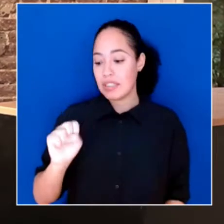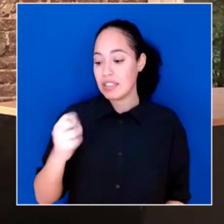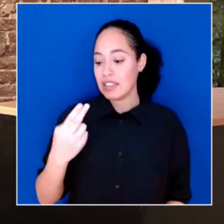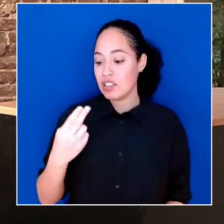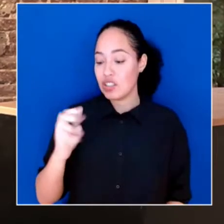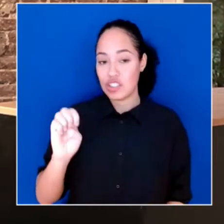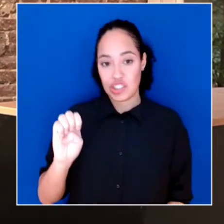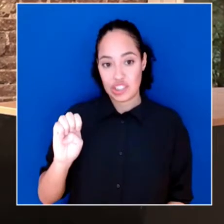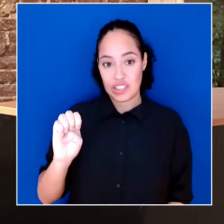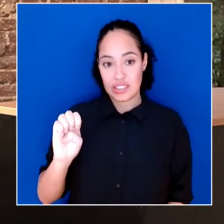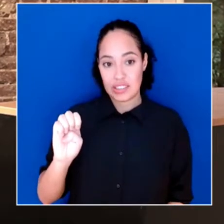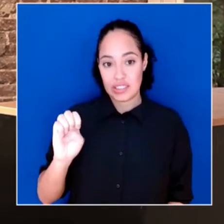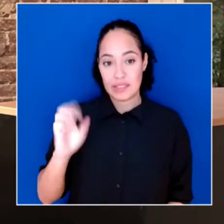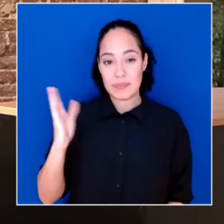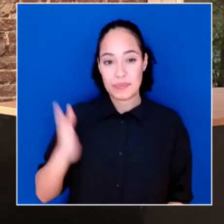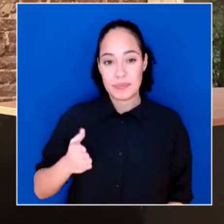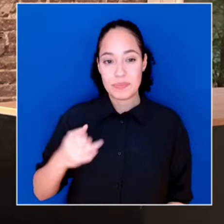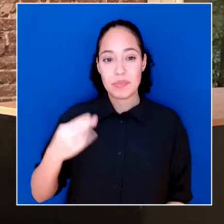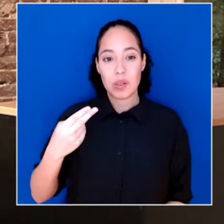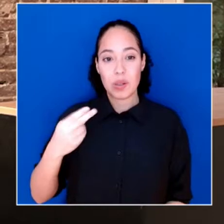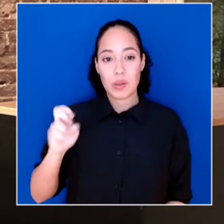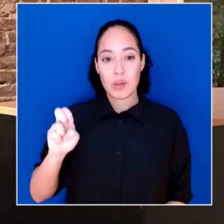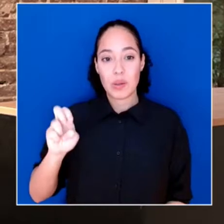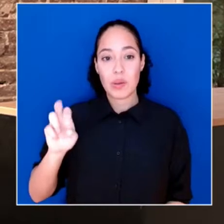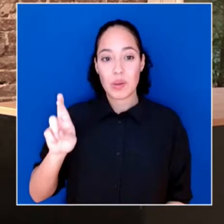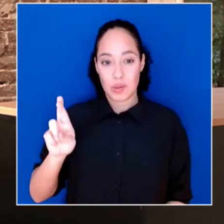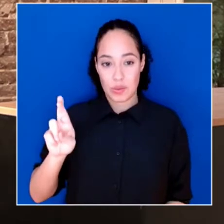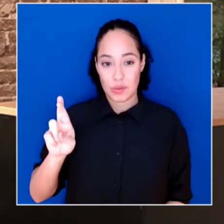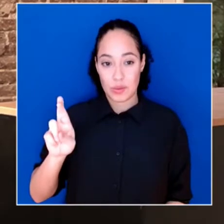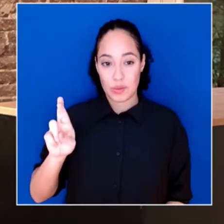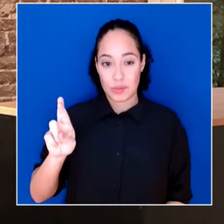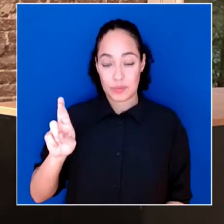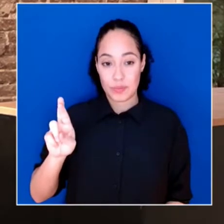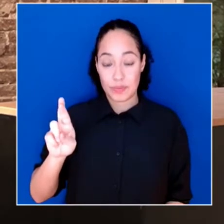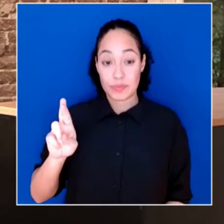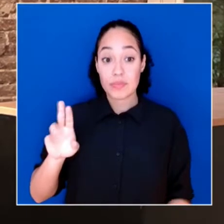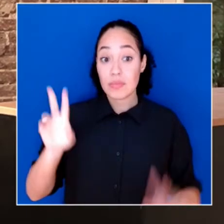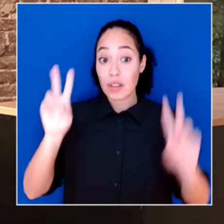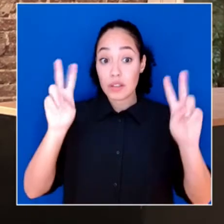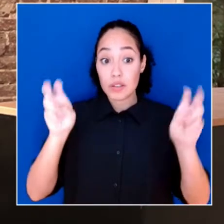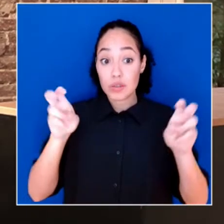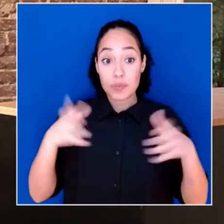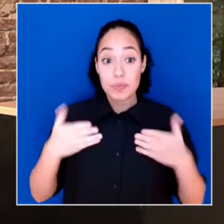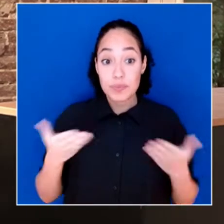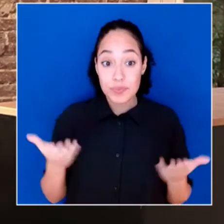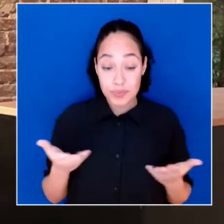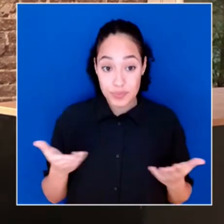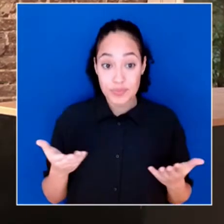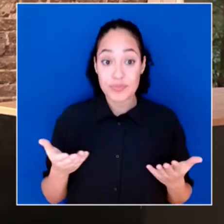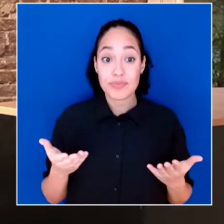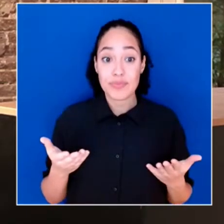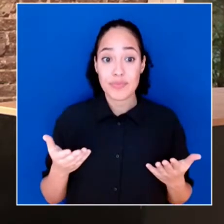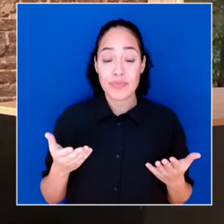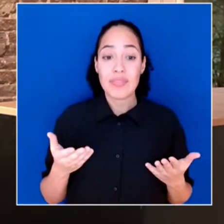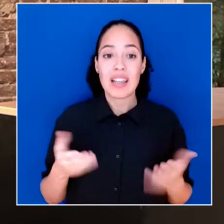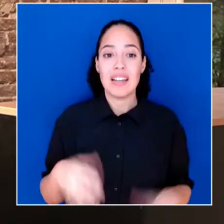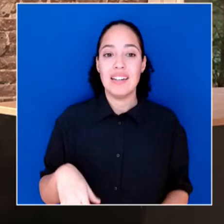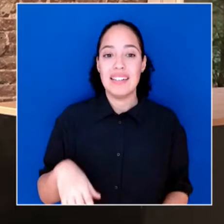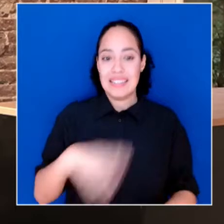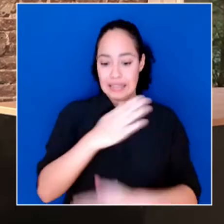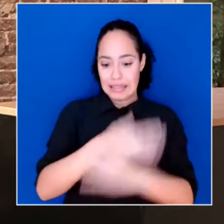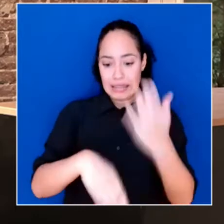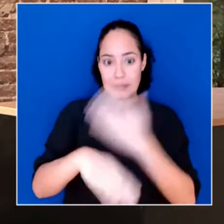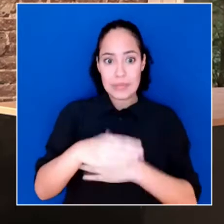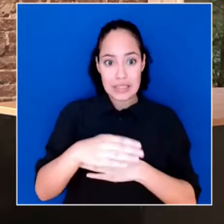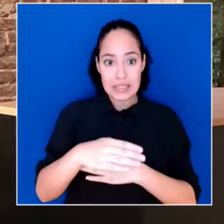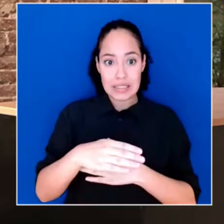to us about hidden disability and how we can help neurodivergent people and people with mental health issues in the office.